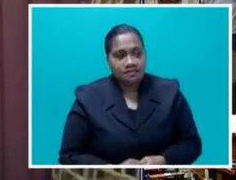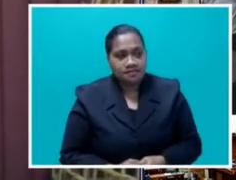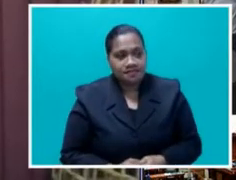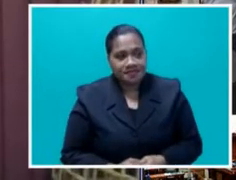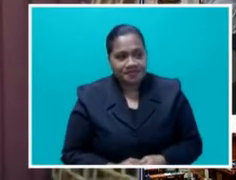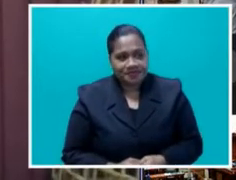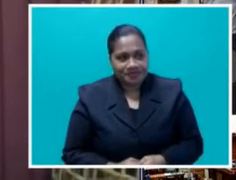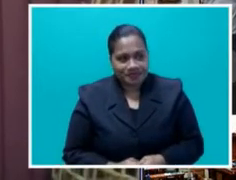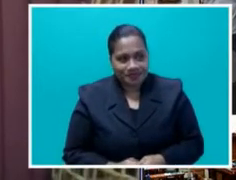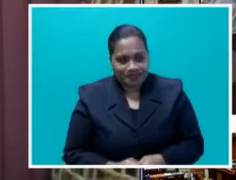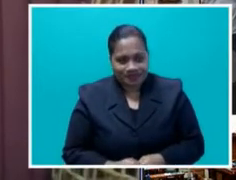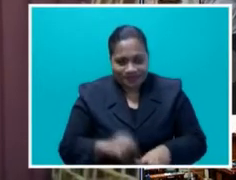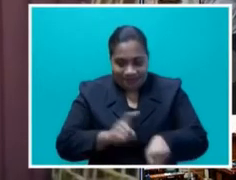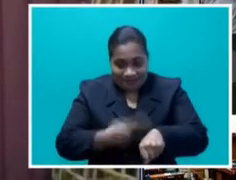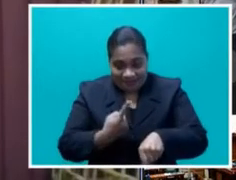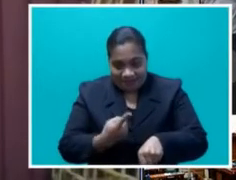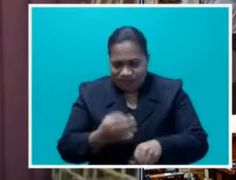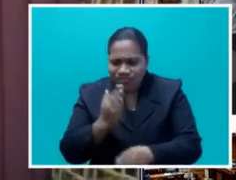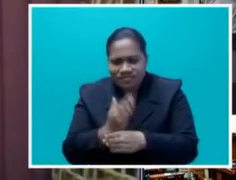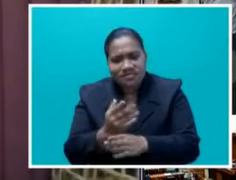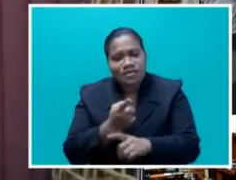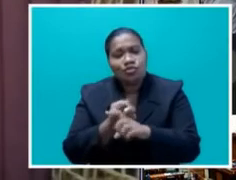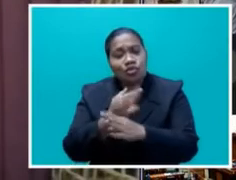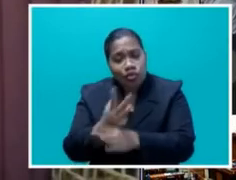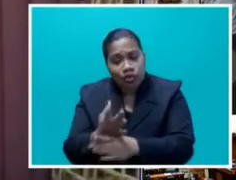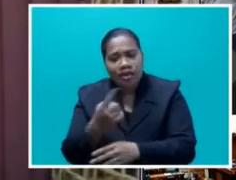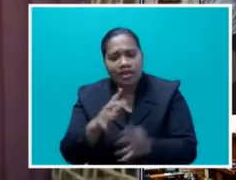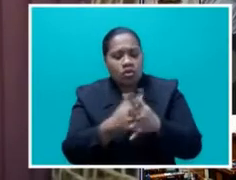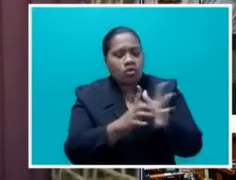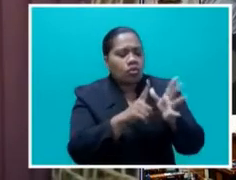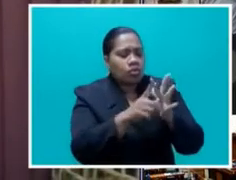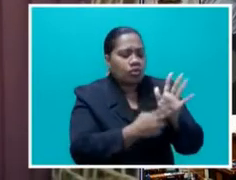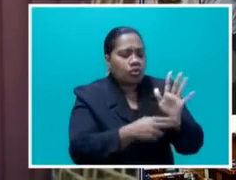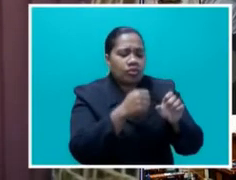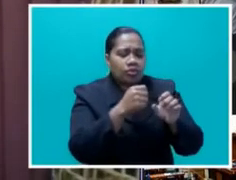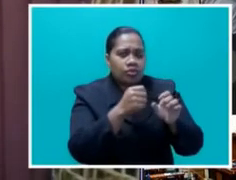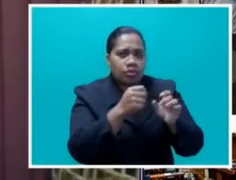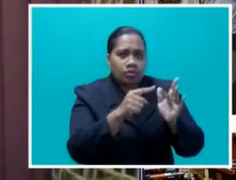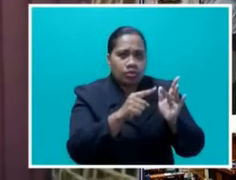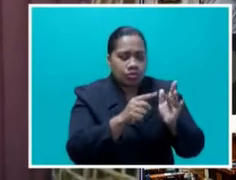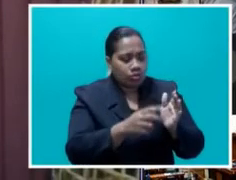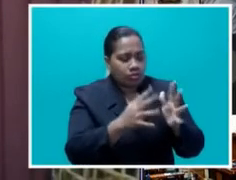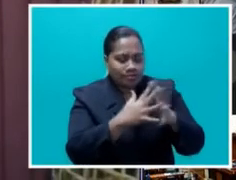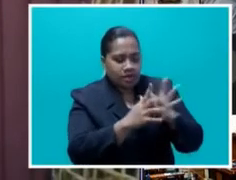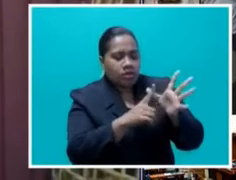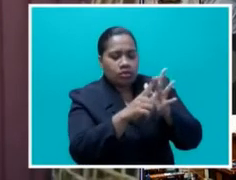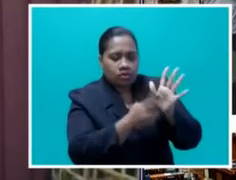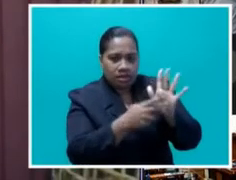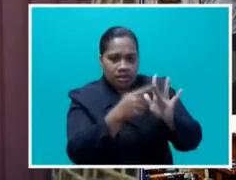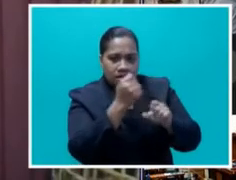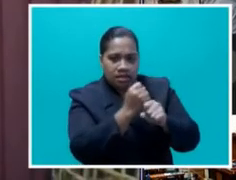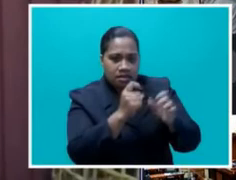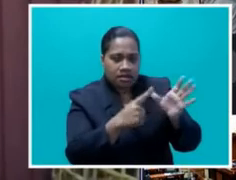delay the completion of work for Koro and Waqanika ice plants. Let me briefly touch on the process required